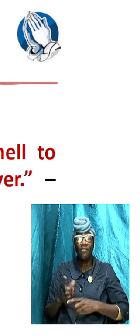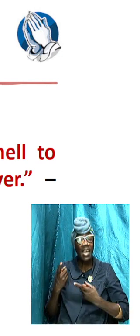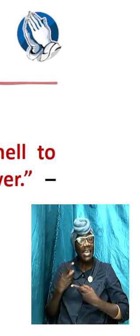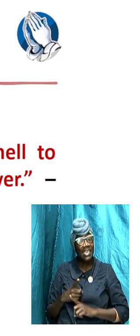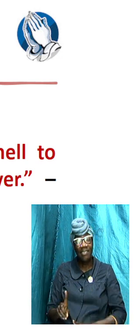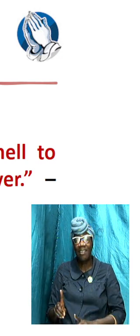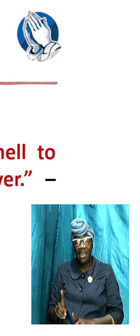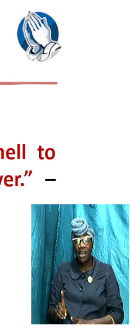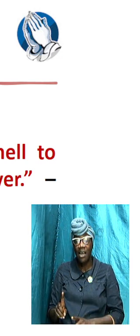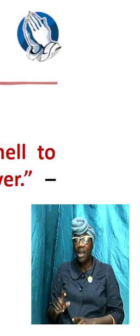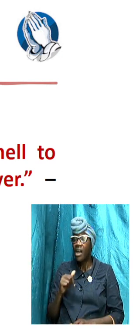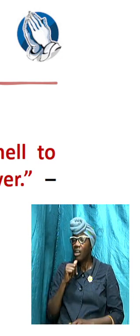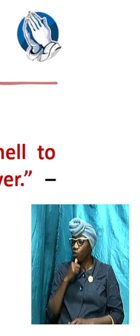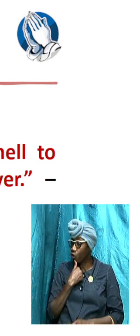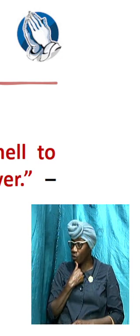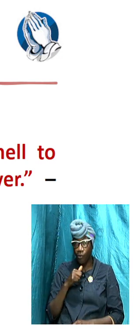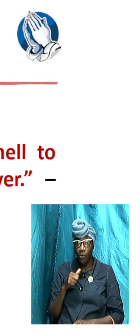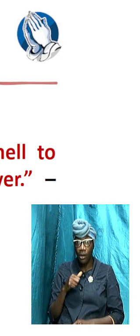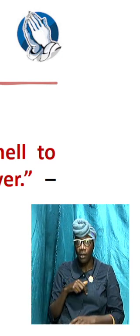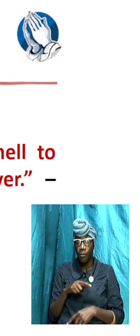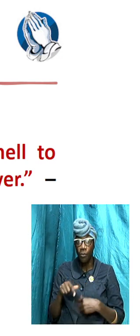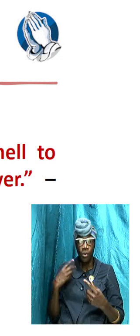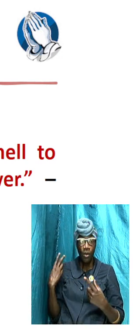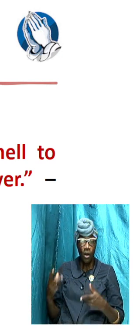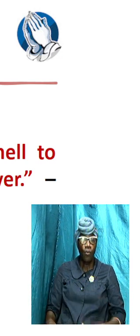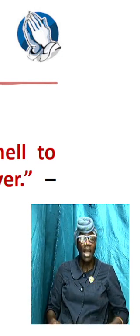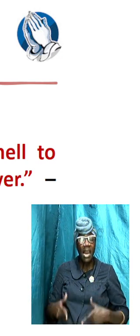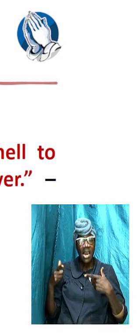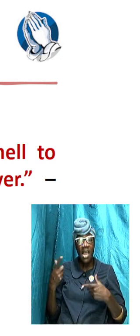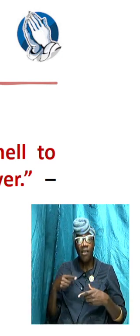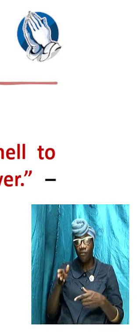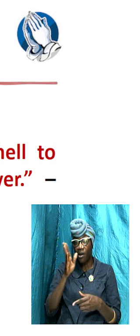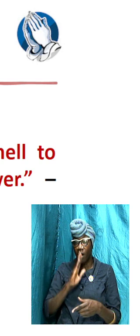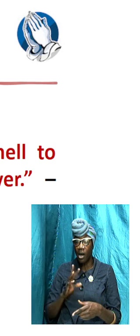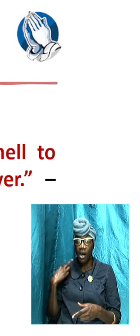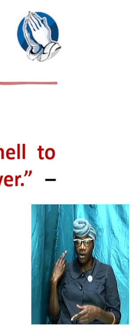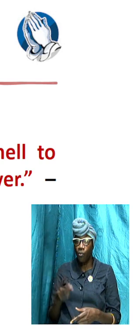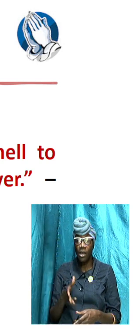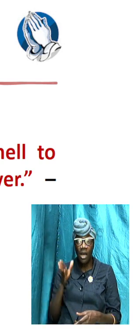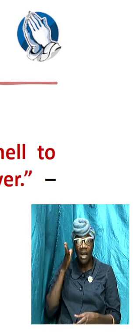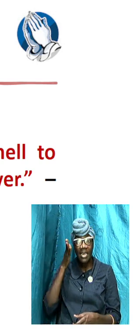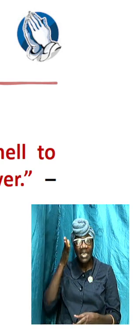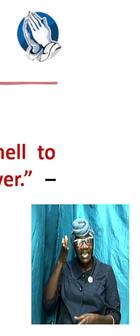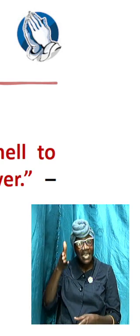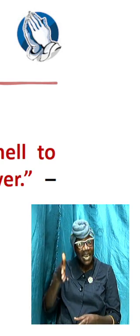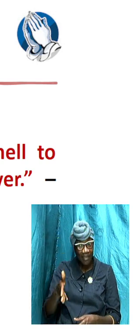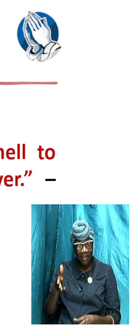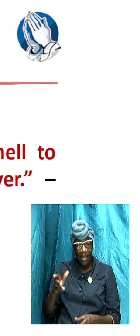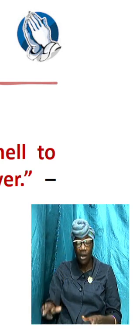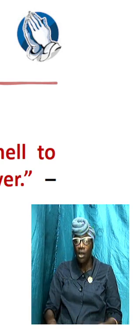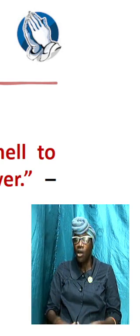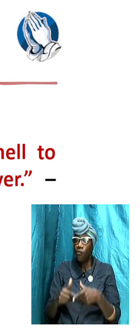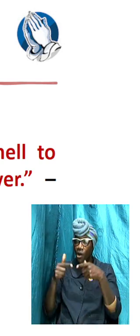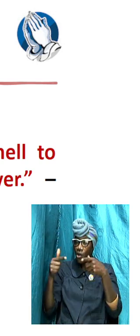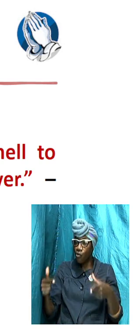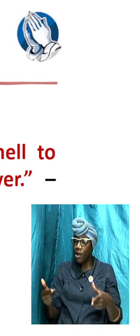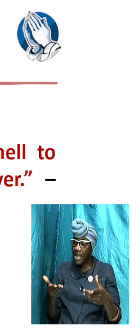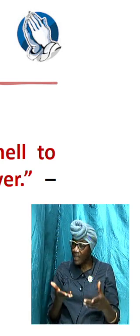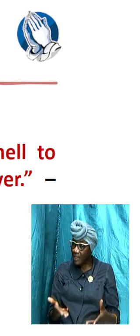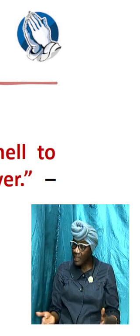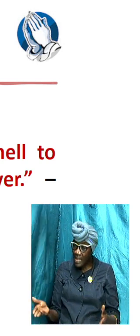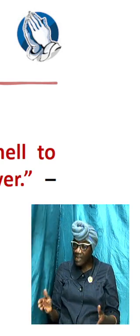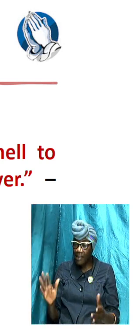extreme suffering. Amen. When we live for God, we are destined for some great things